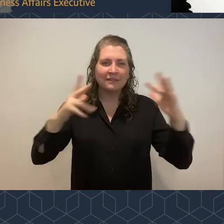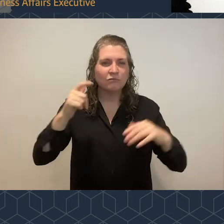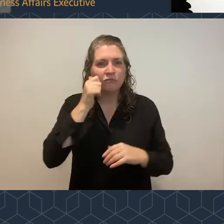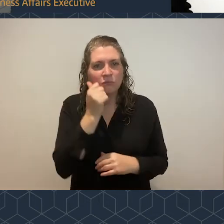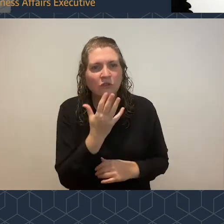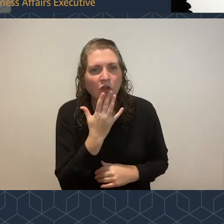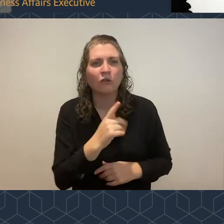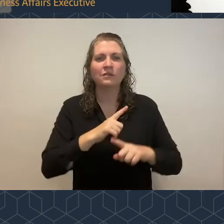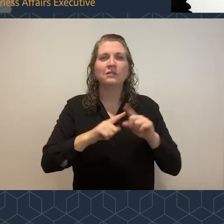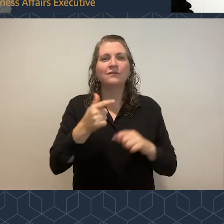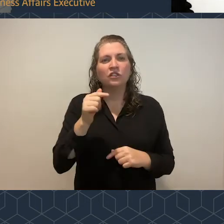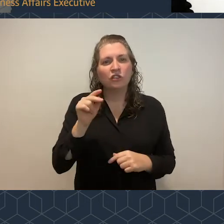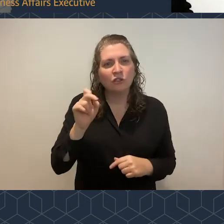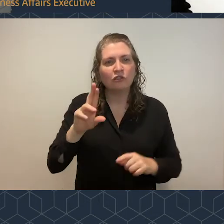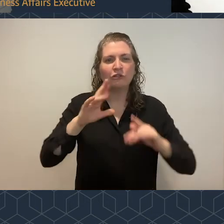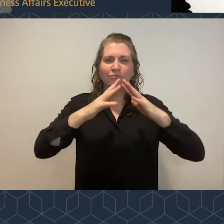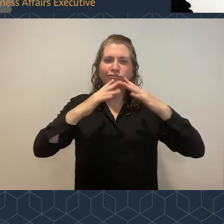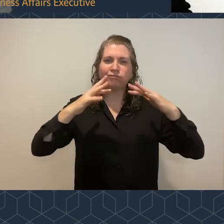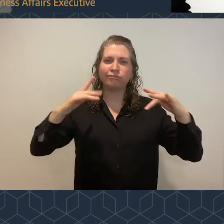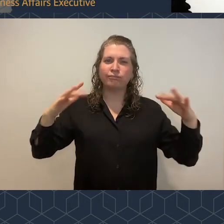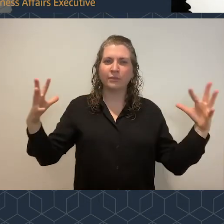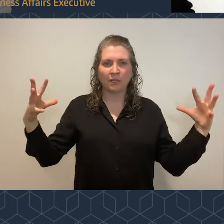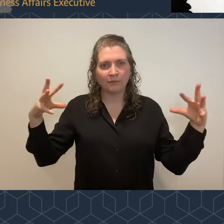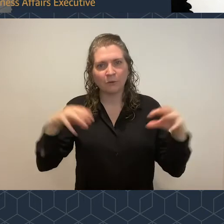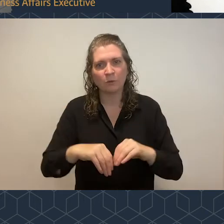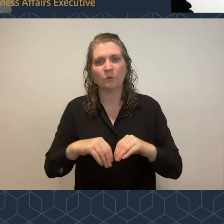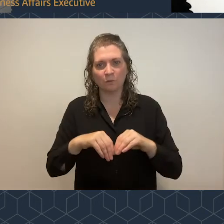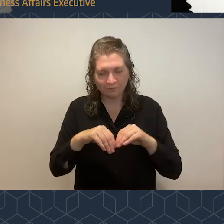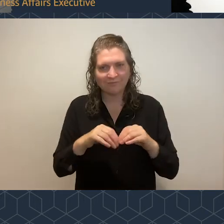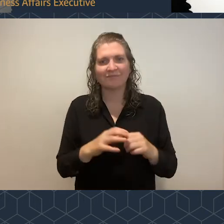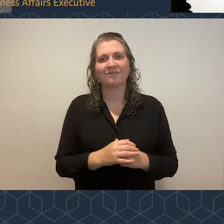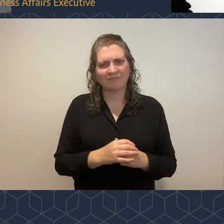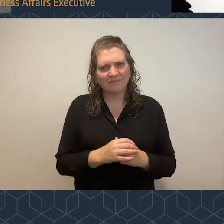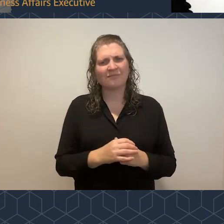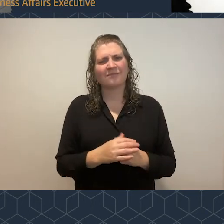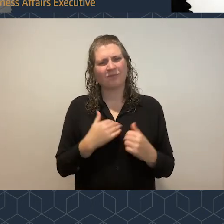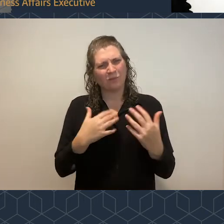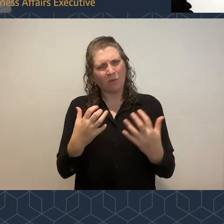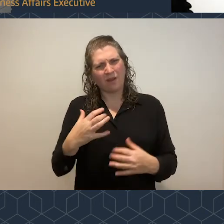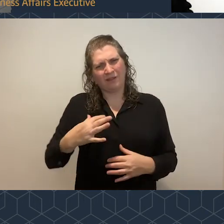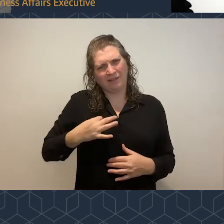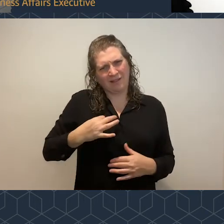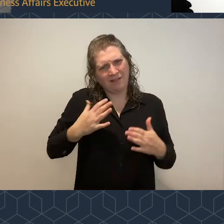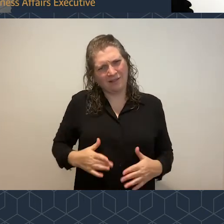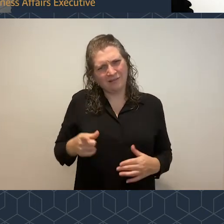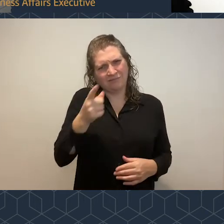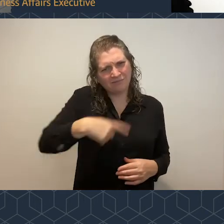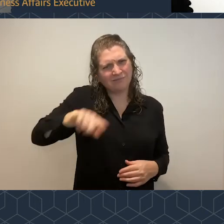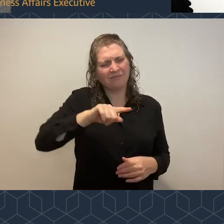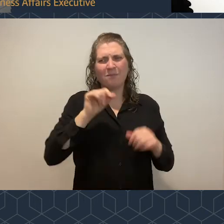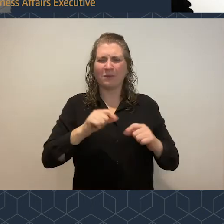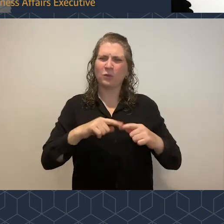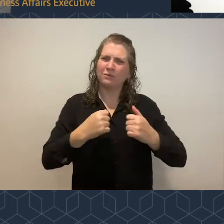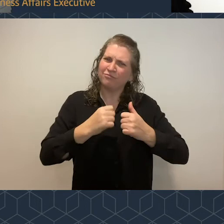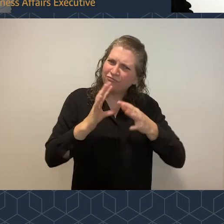we're talking about our leadership principles, and that we're allowing candidates to truly talk about